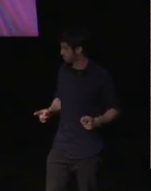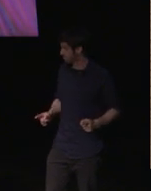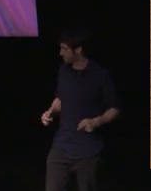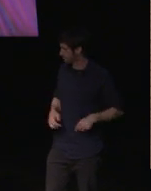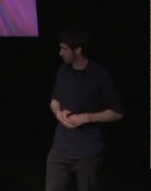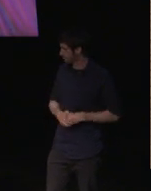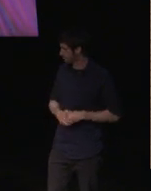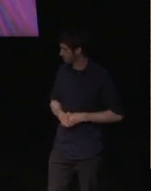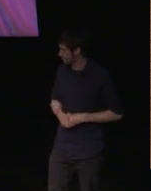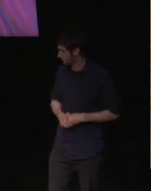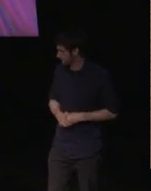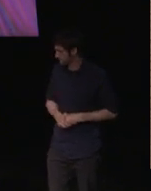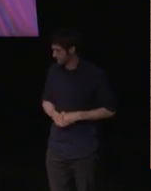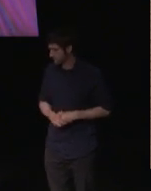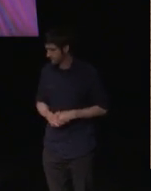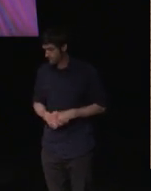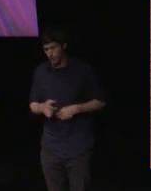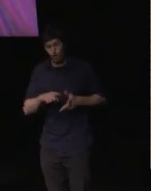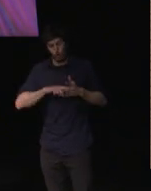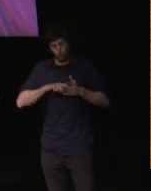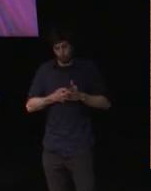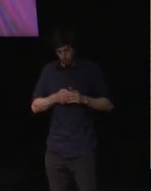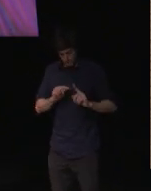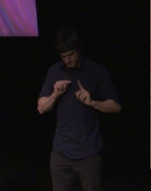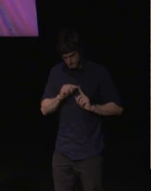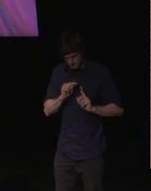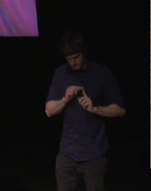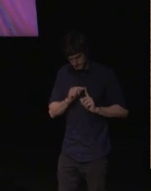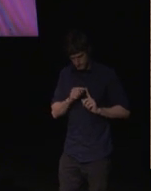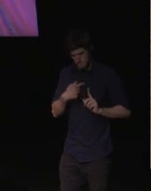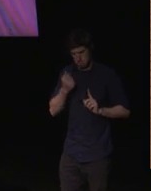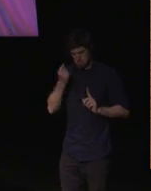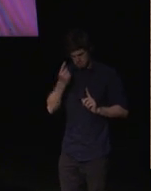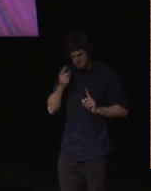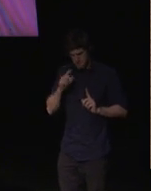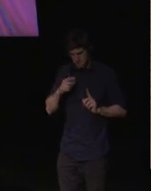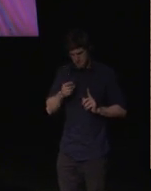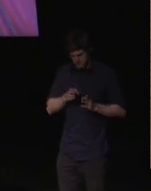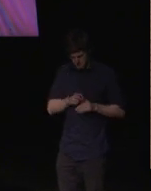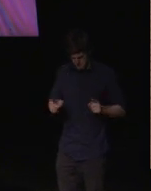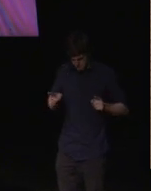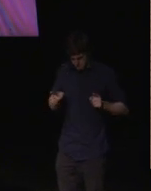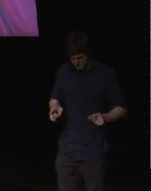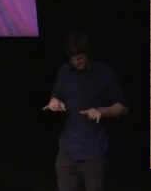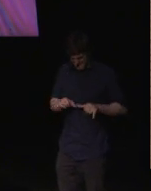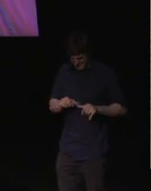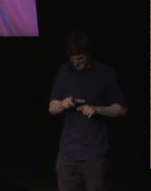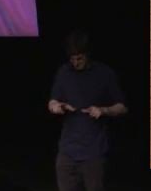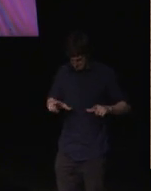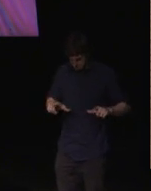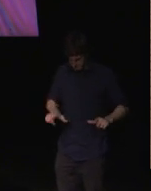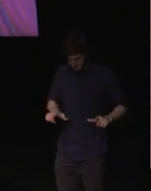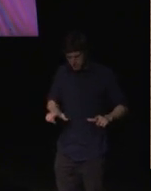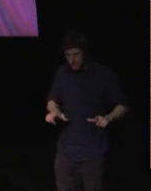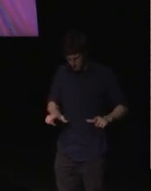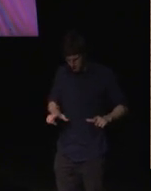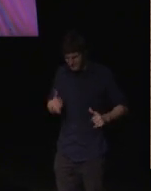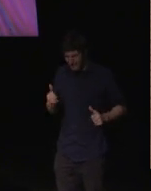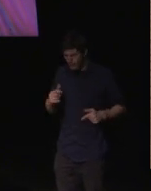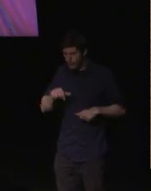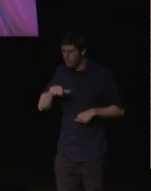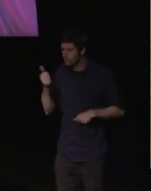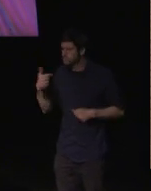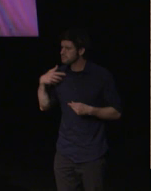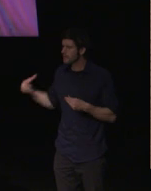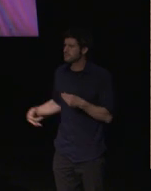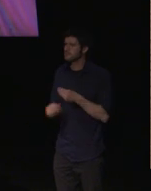So from that, once we knew that it was gonna be that long, we started to think, well, what else could we add, right? We